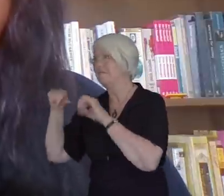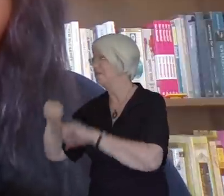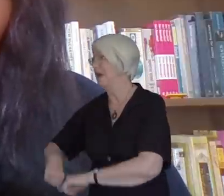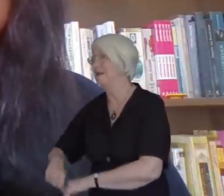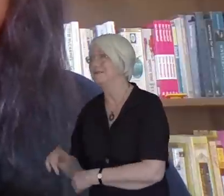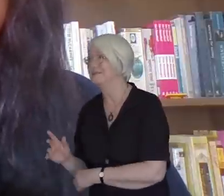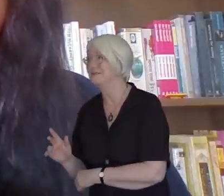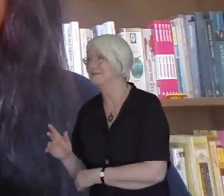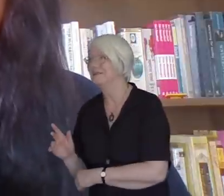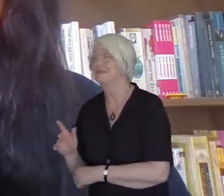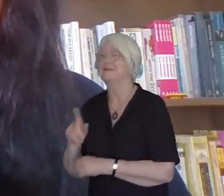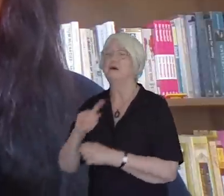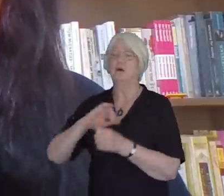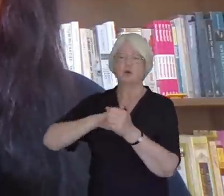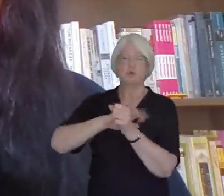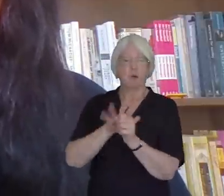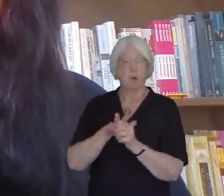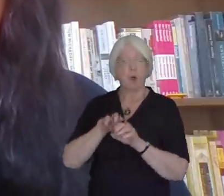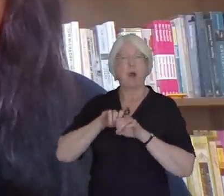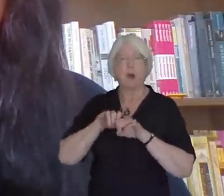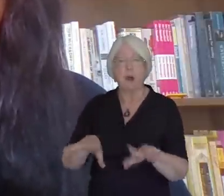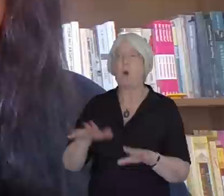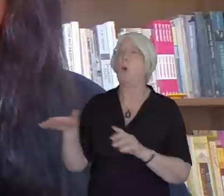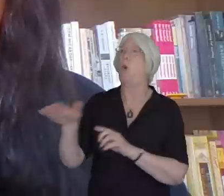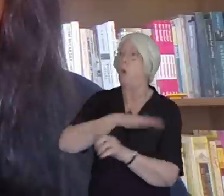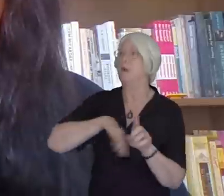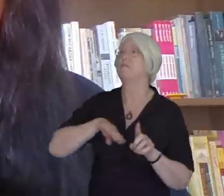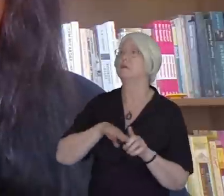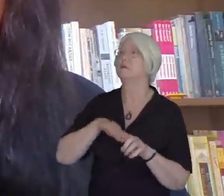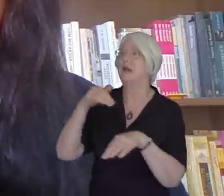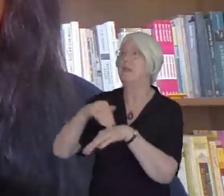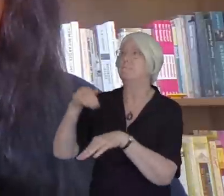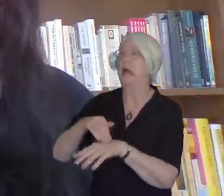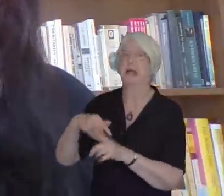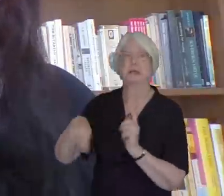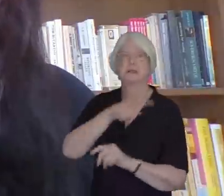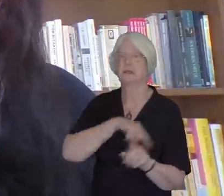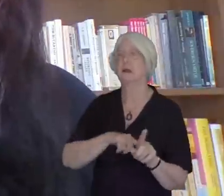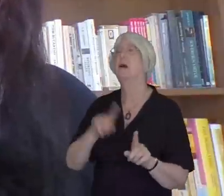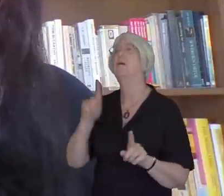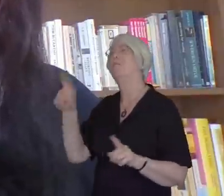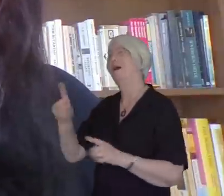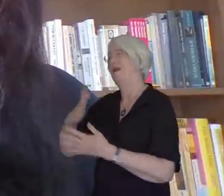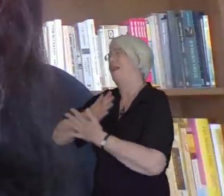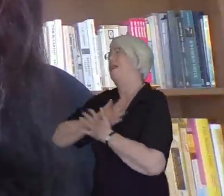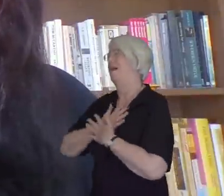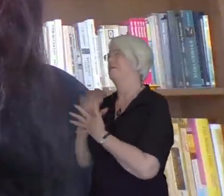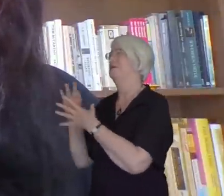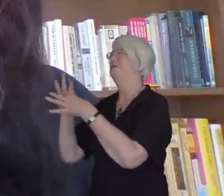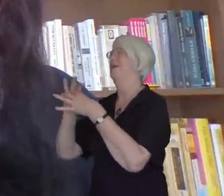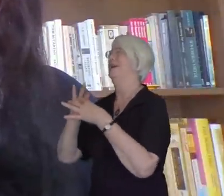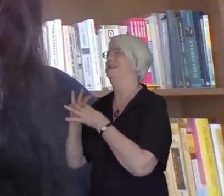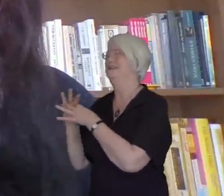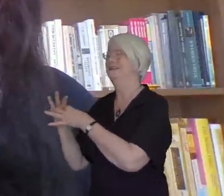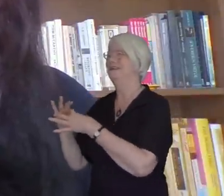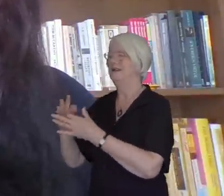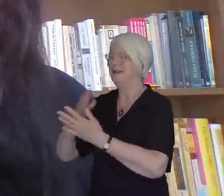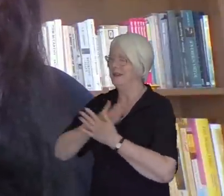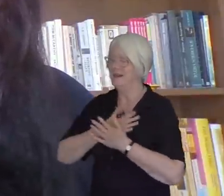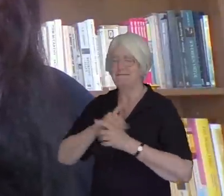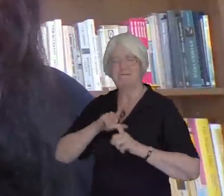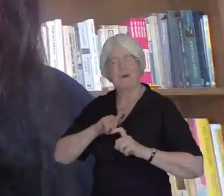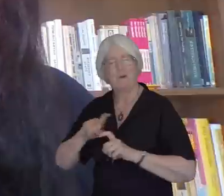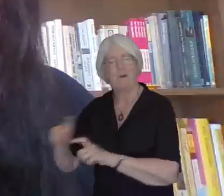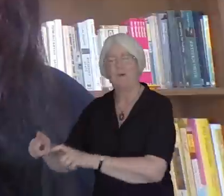Coronavirus impacts all of us, but love unites us all. Love always protects, always